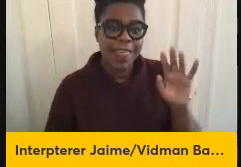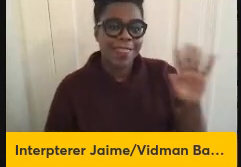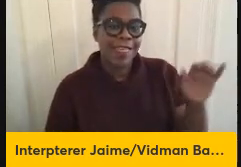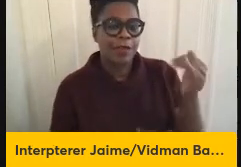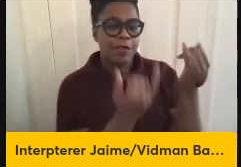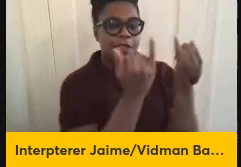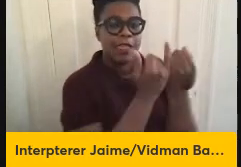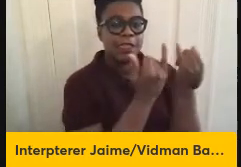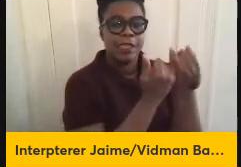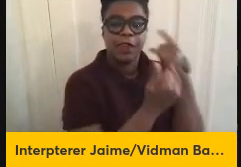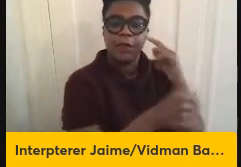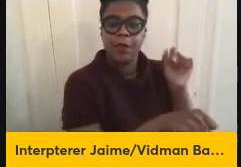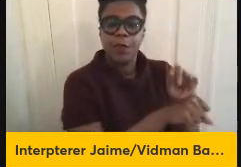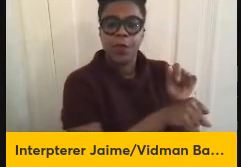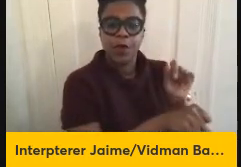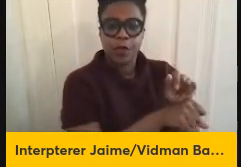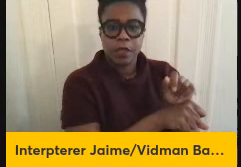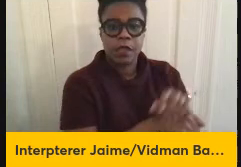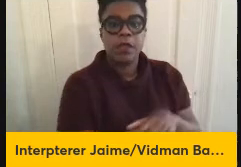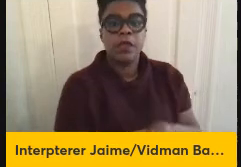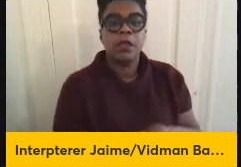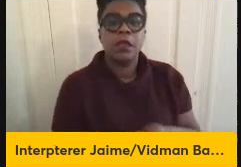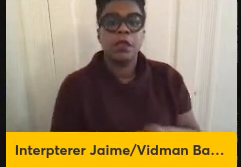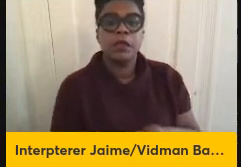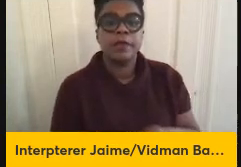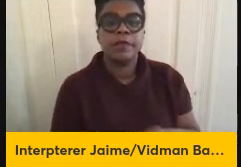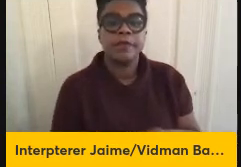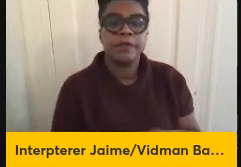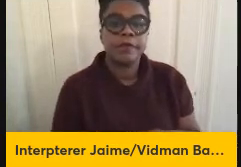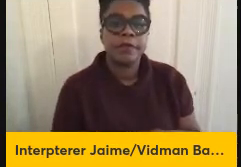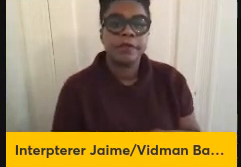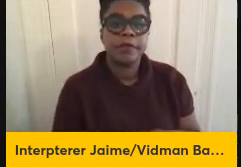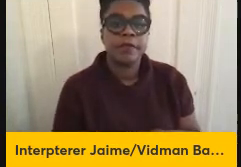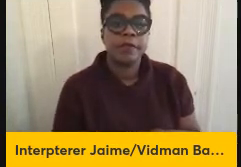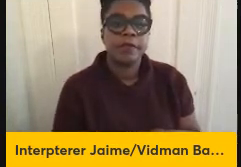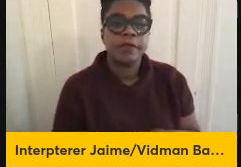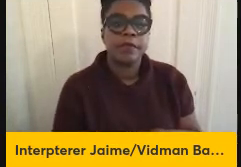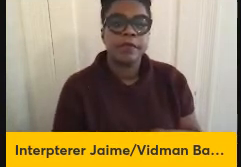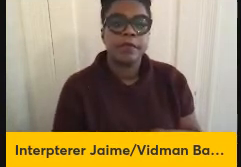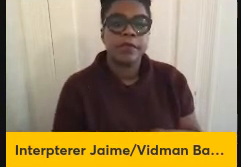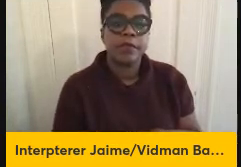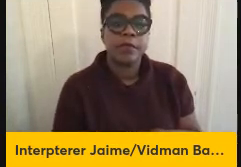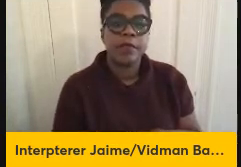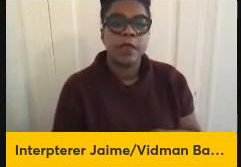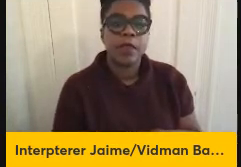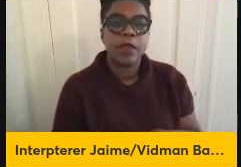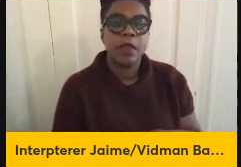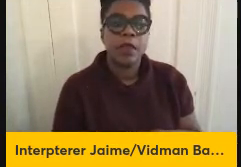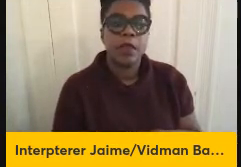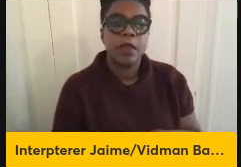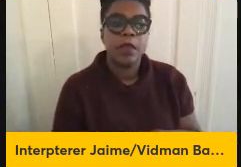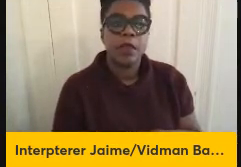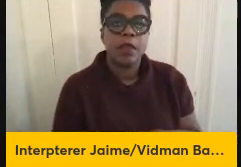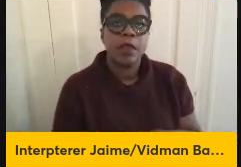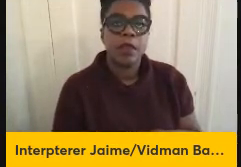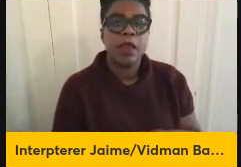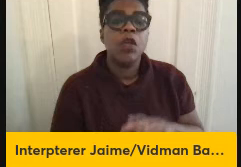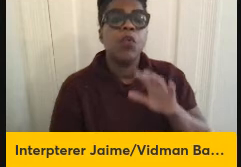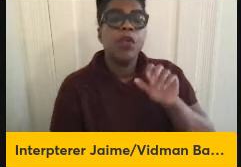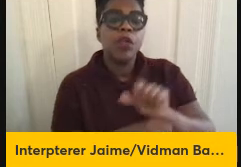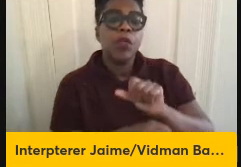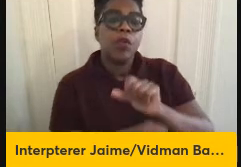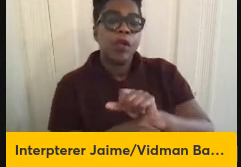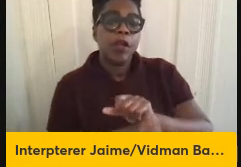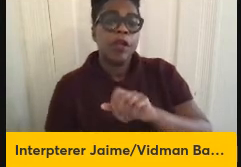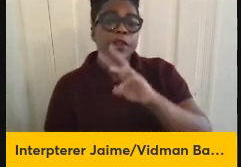work. So as at the time of our work, we work on 60 to 80% of the isolate from